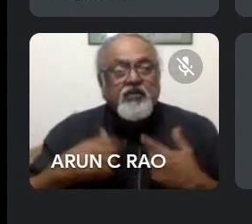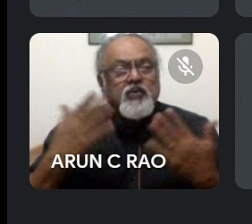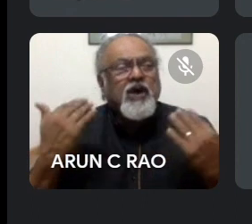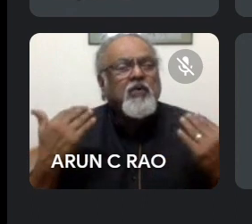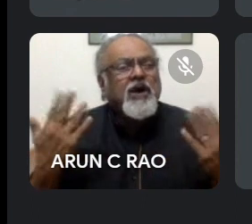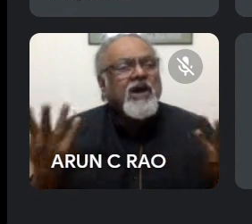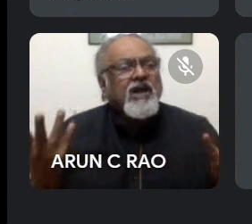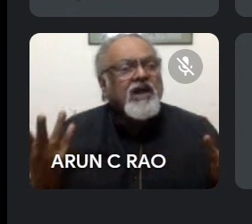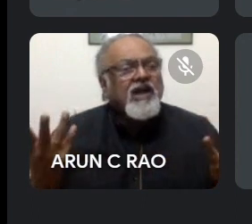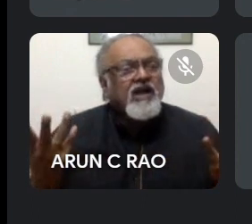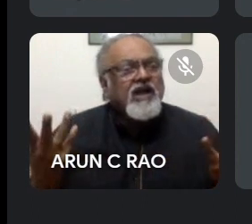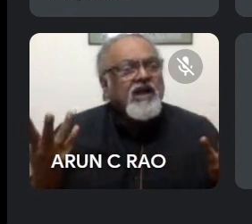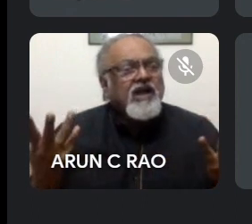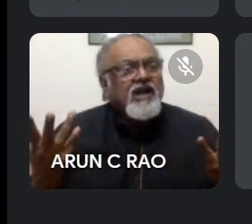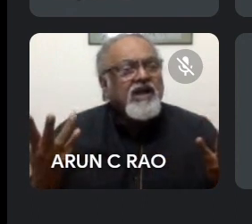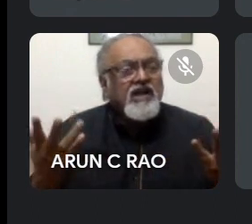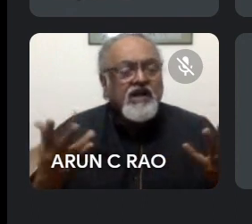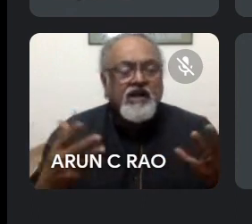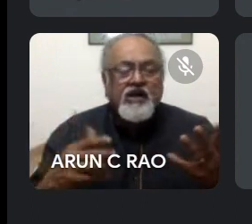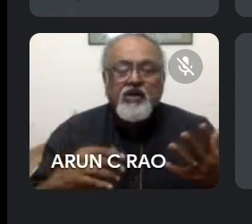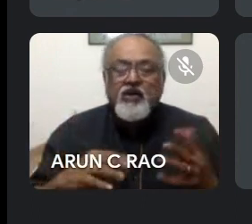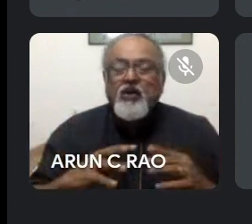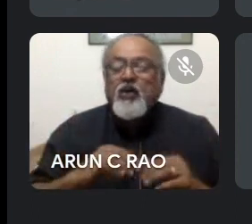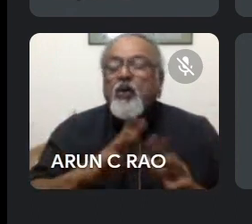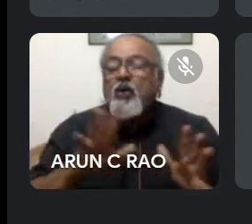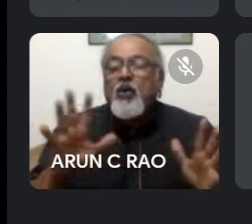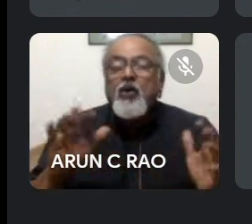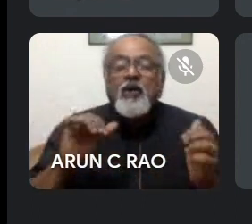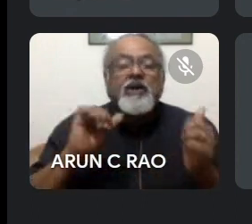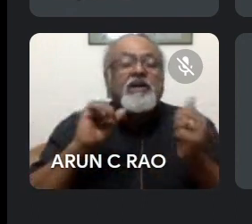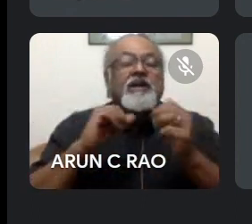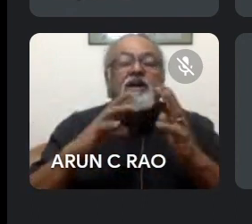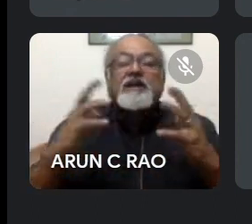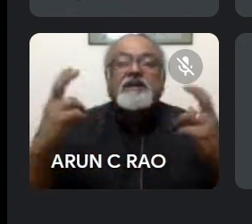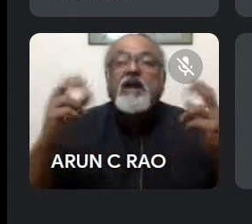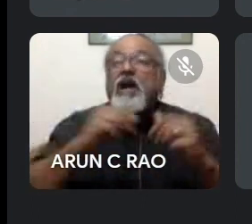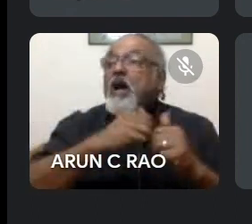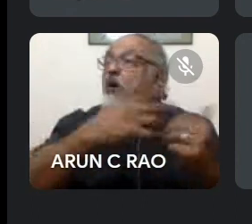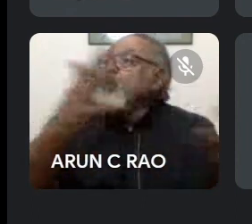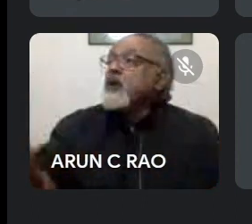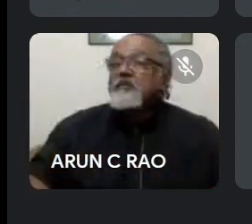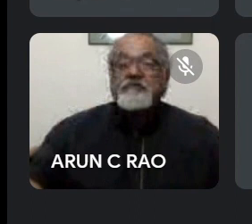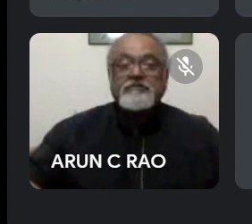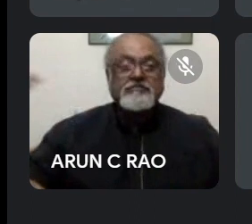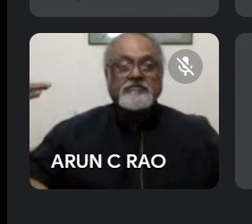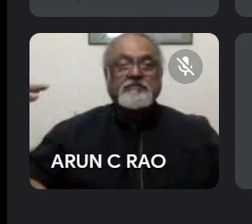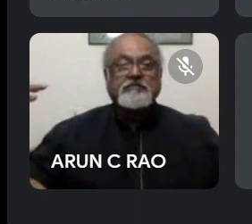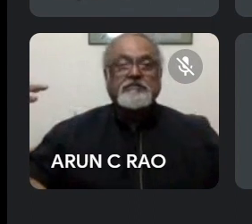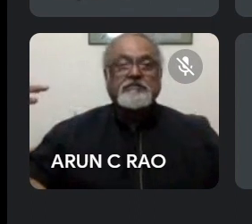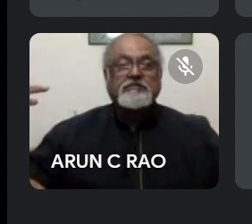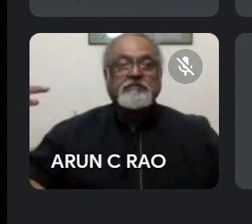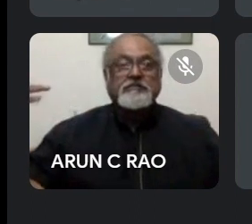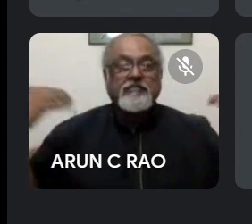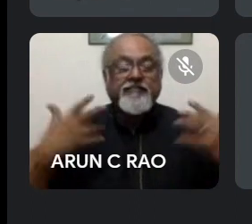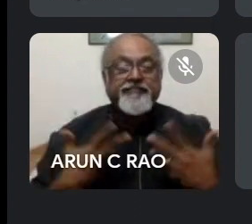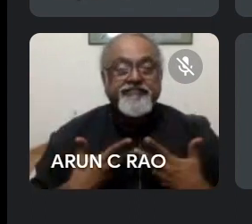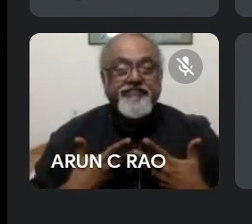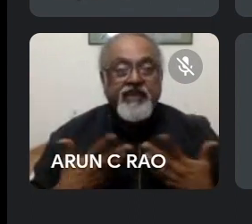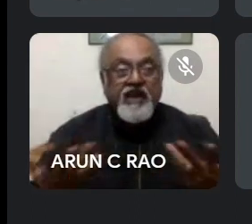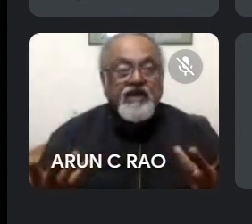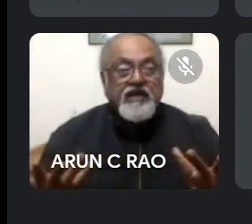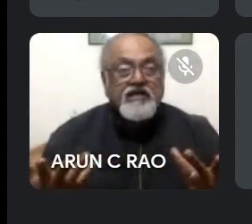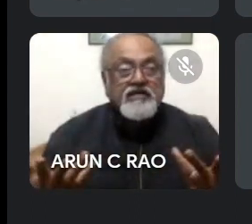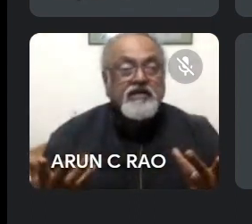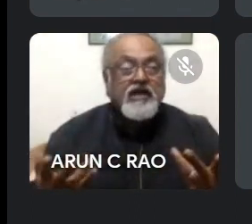fundamentally speaking, we are all bound by external circumstances. I mean, I would like a world where our government